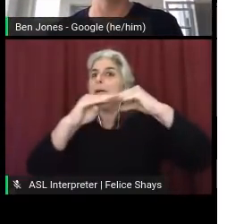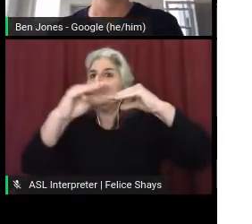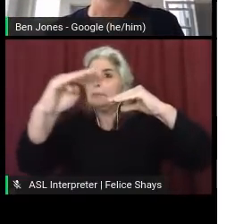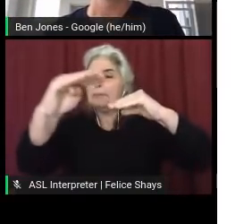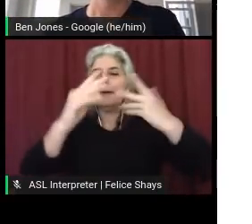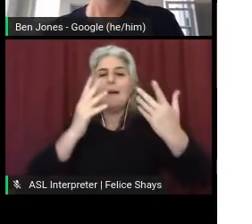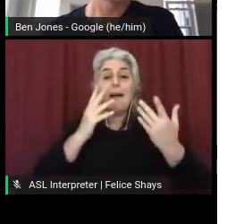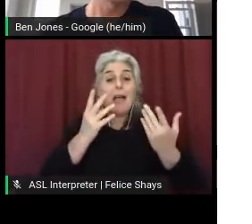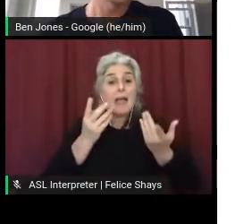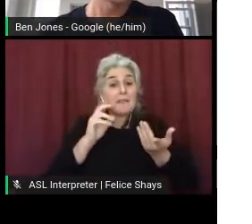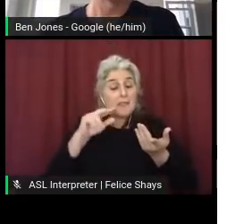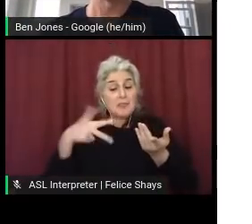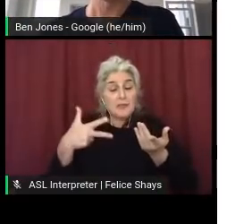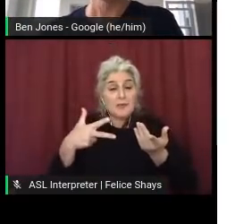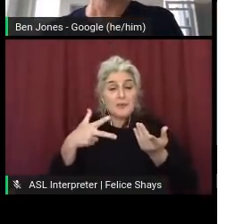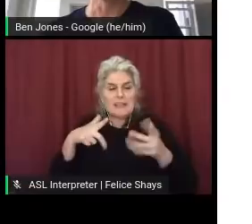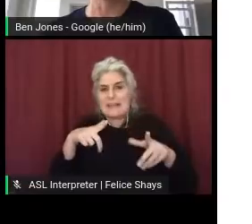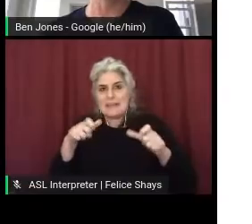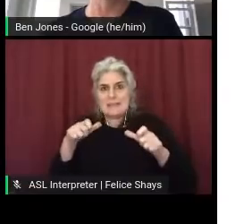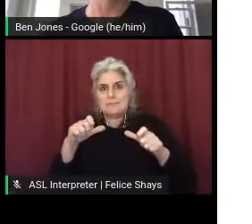things like e-commerce